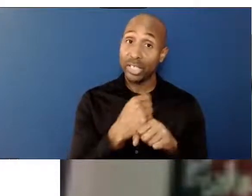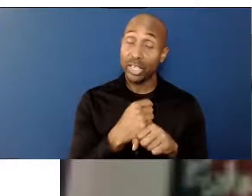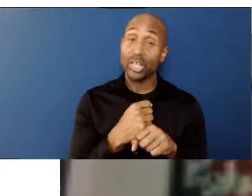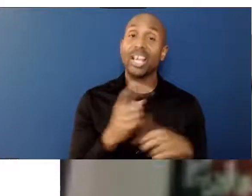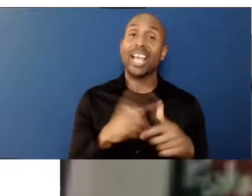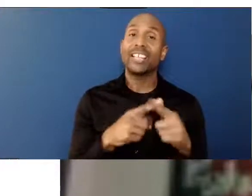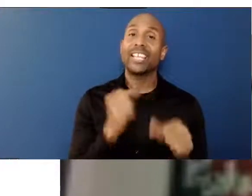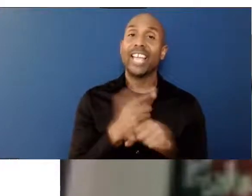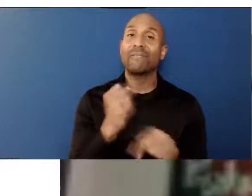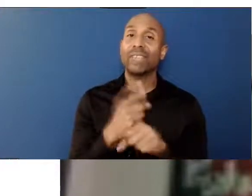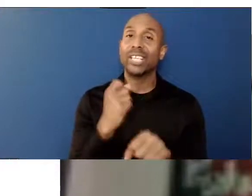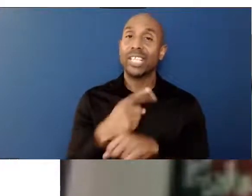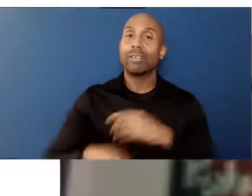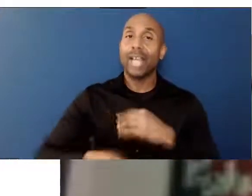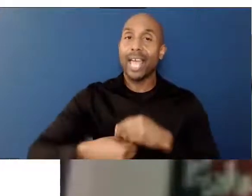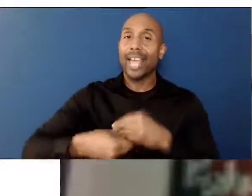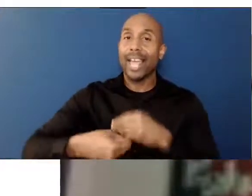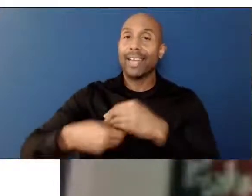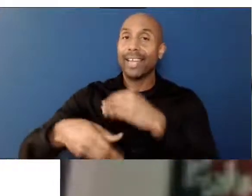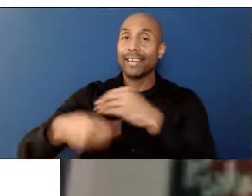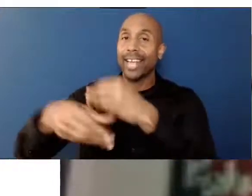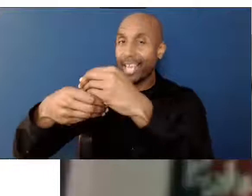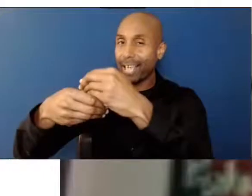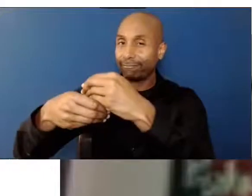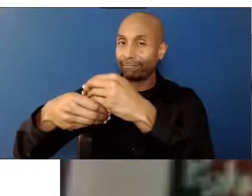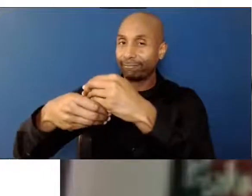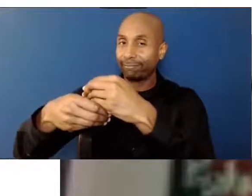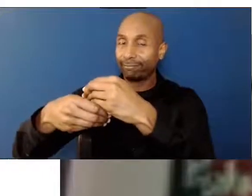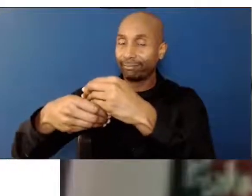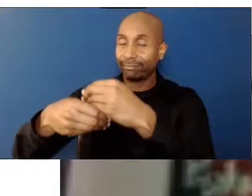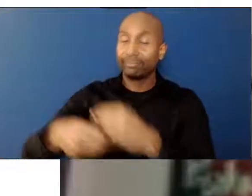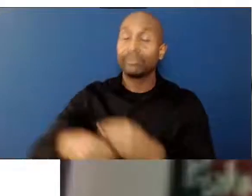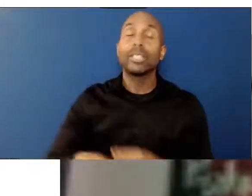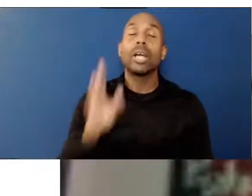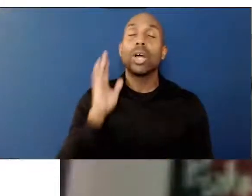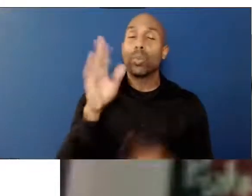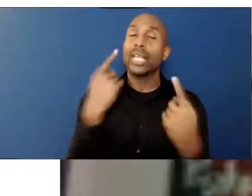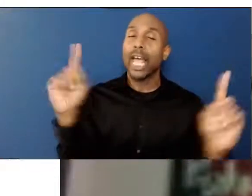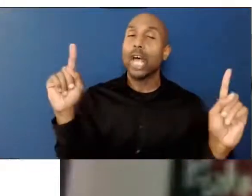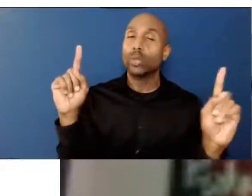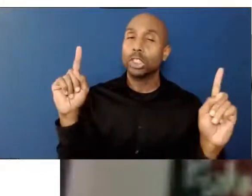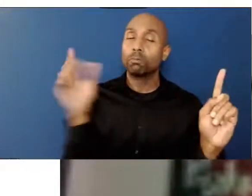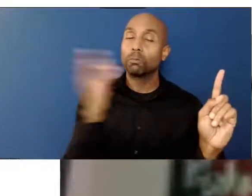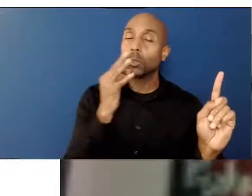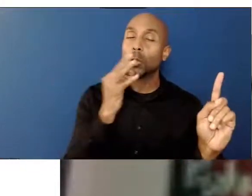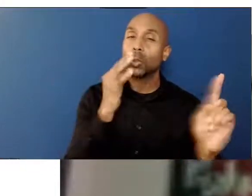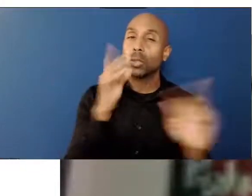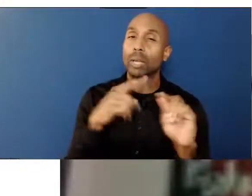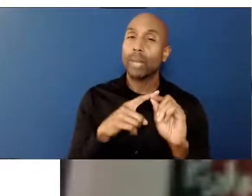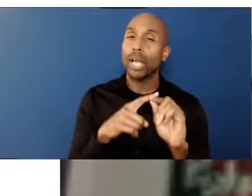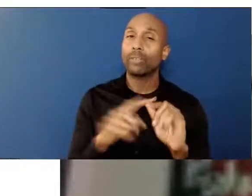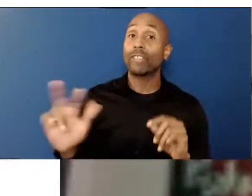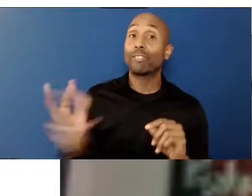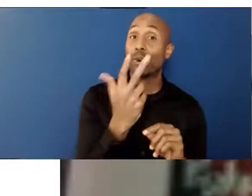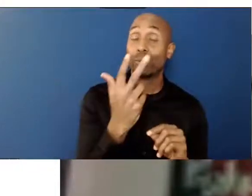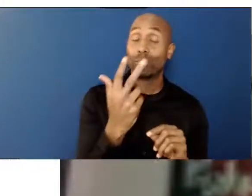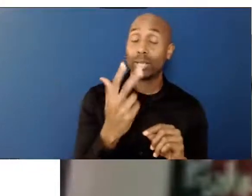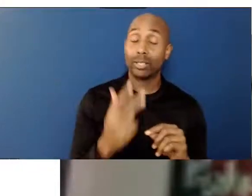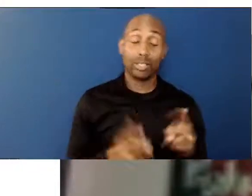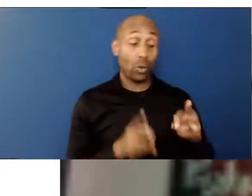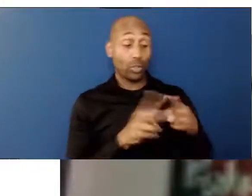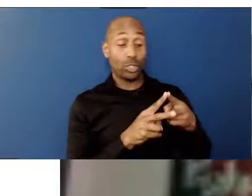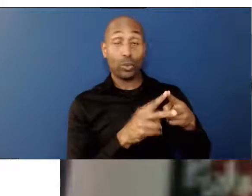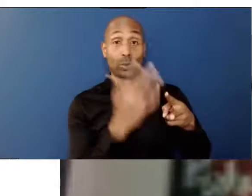year after. So stay tuned. I think there will be an announcement soon about the 3rd standard that we will begin work on this year.